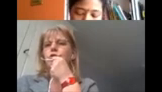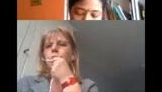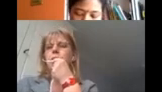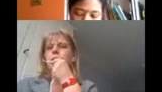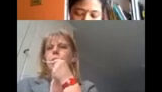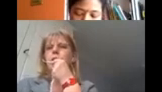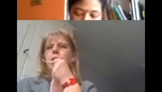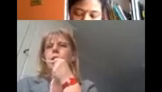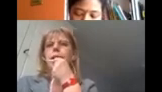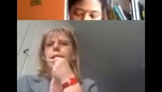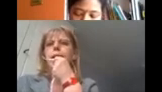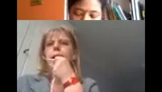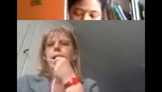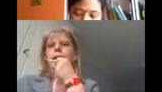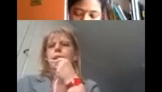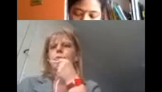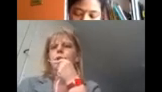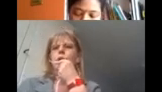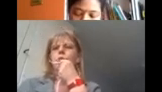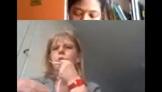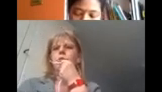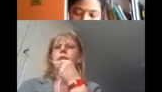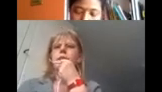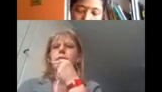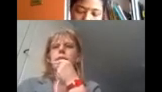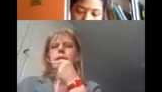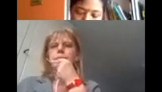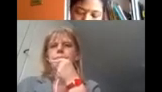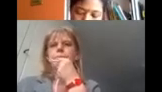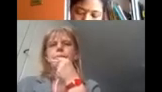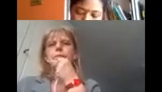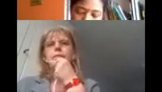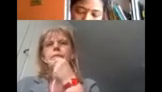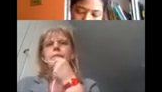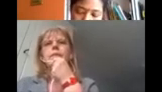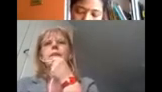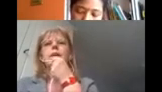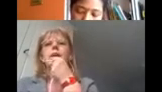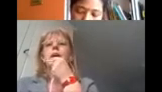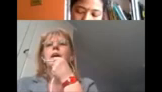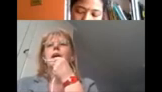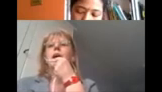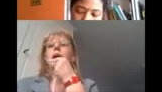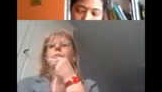Digital Champions Network. And if we go to the next slide,